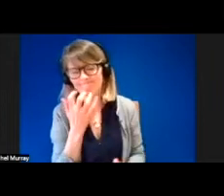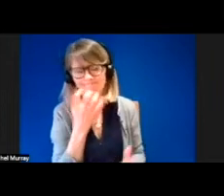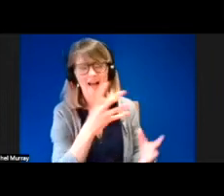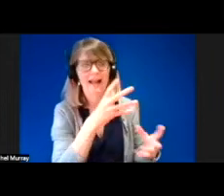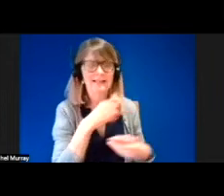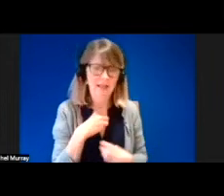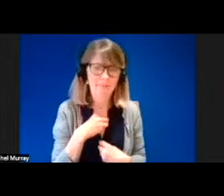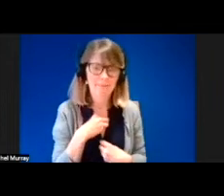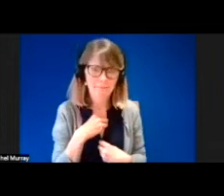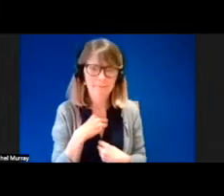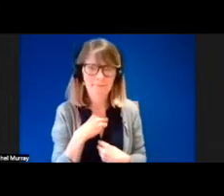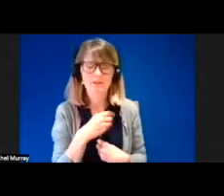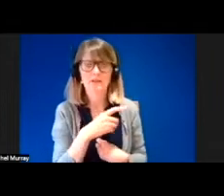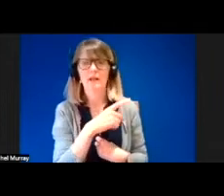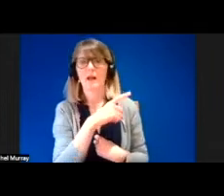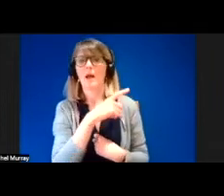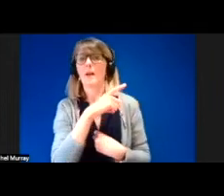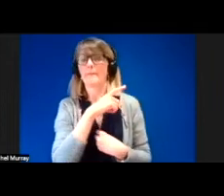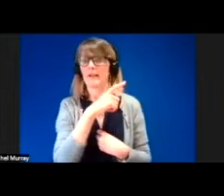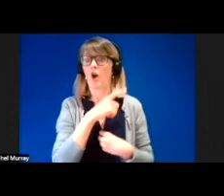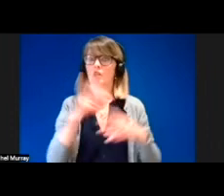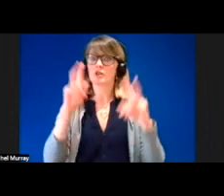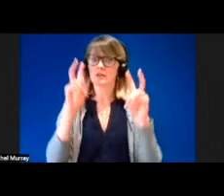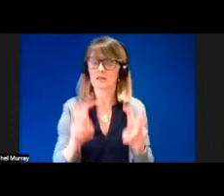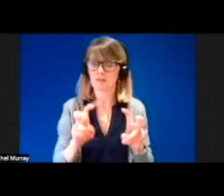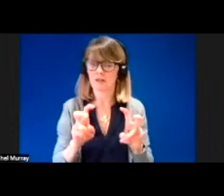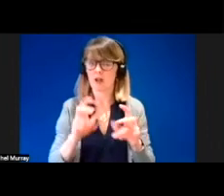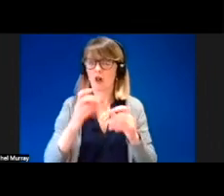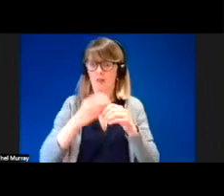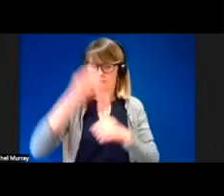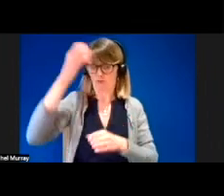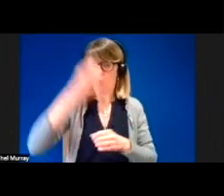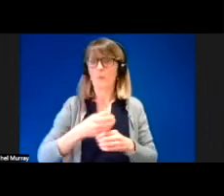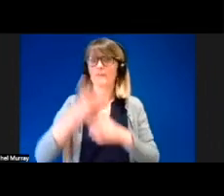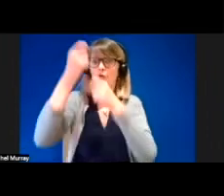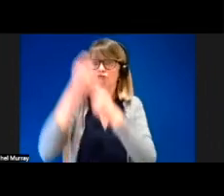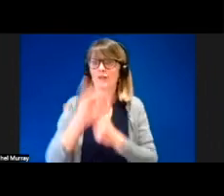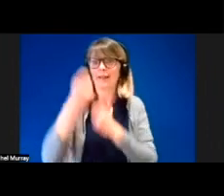hung down behind a curtain, so no one could see her.